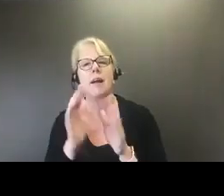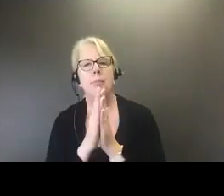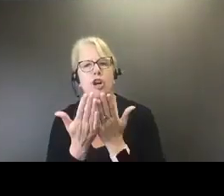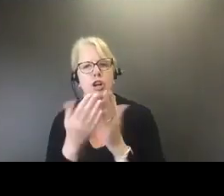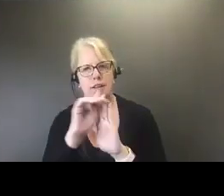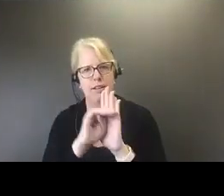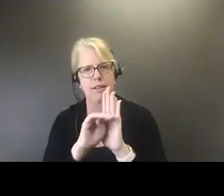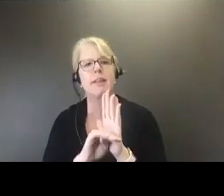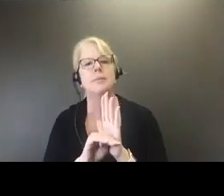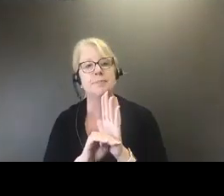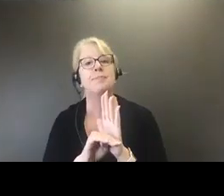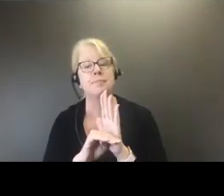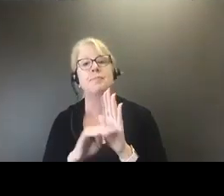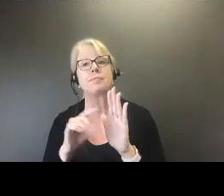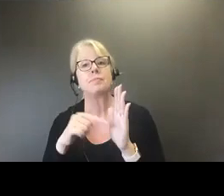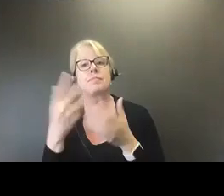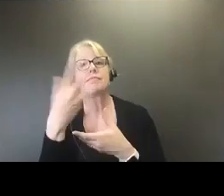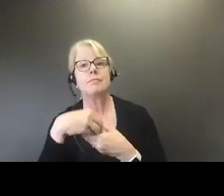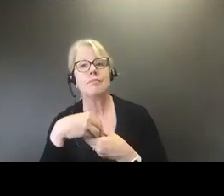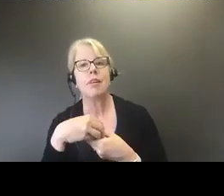Basically, this will involve